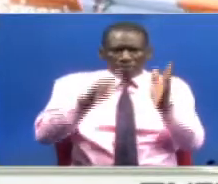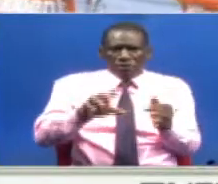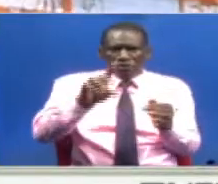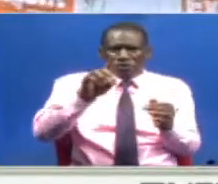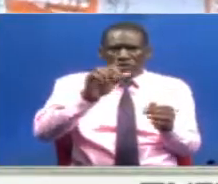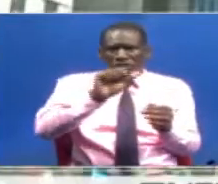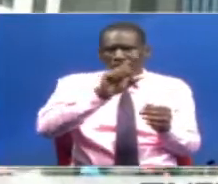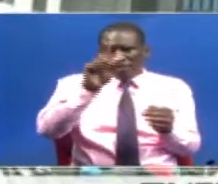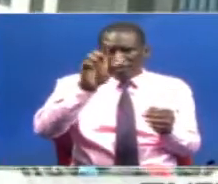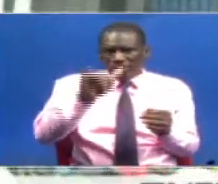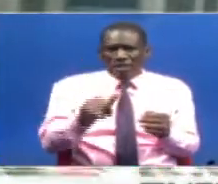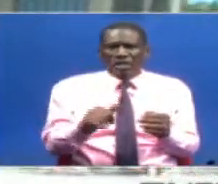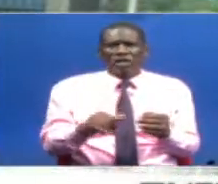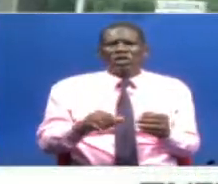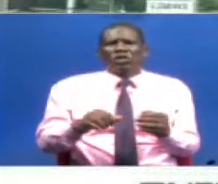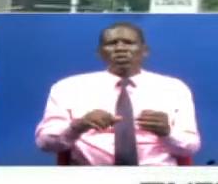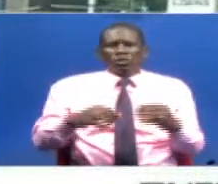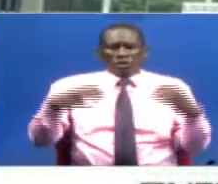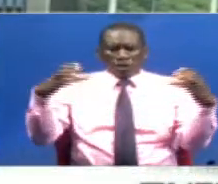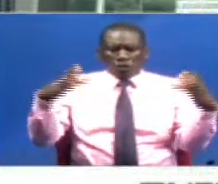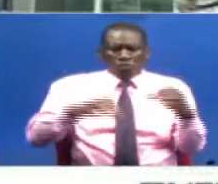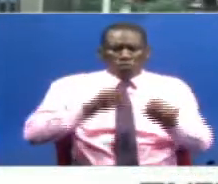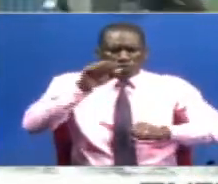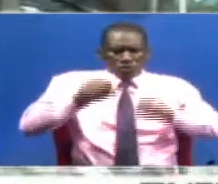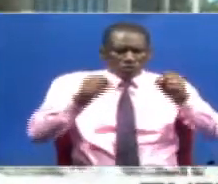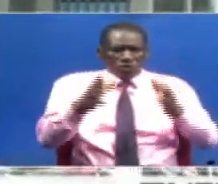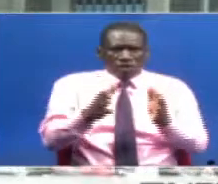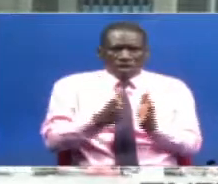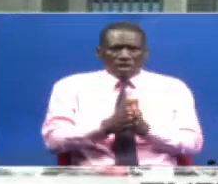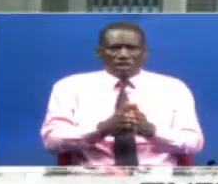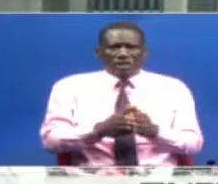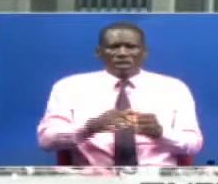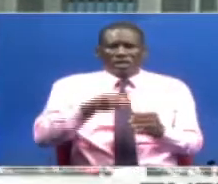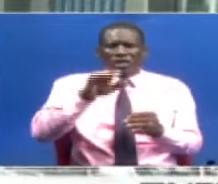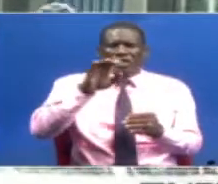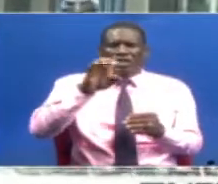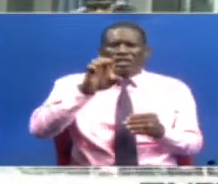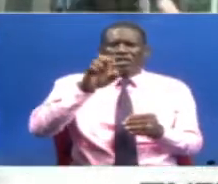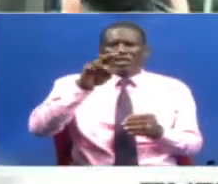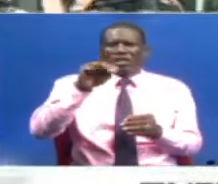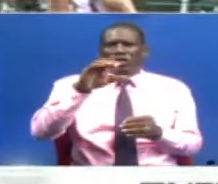Kenya, was among a contingent of cyclists under the Ineos banner at the race.